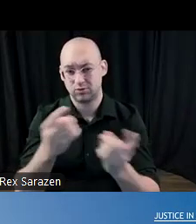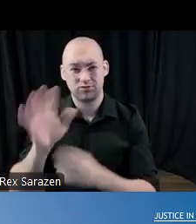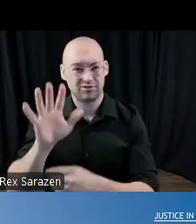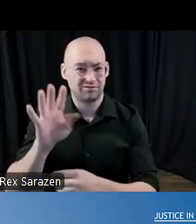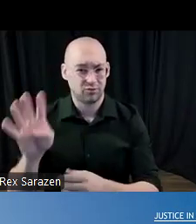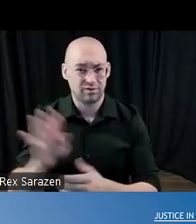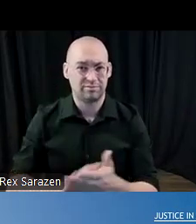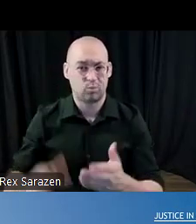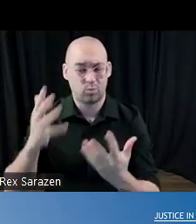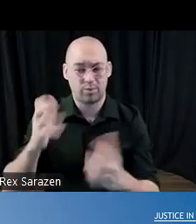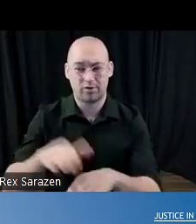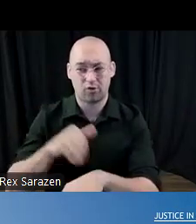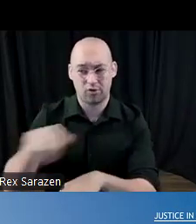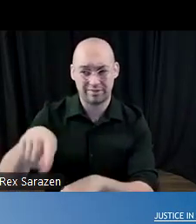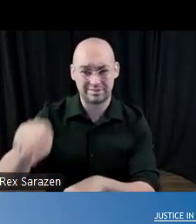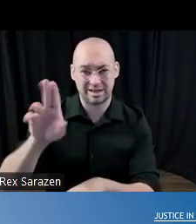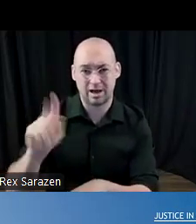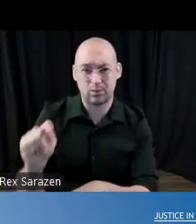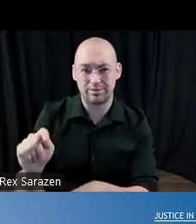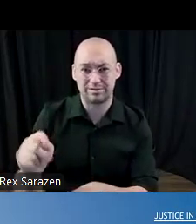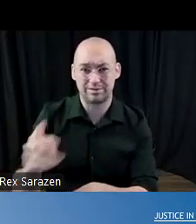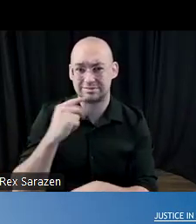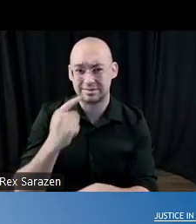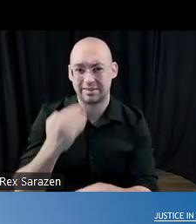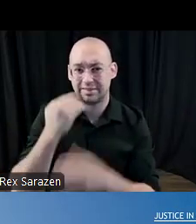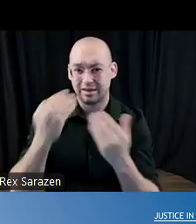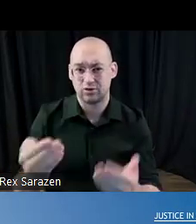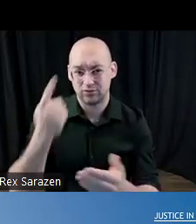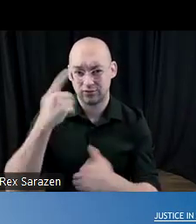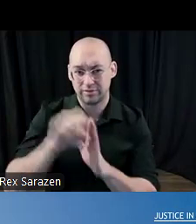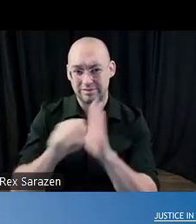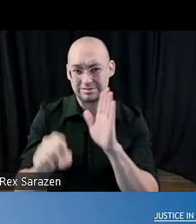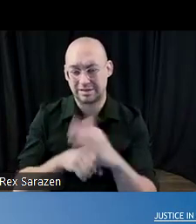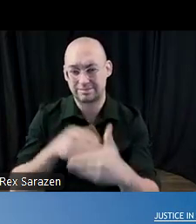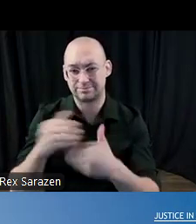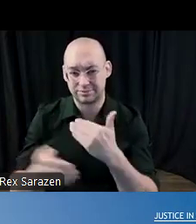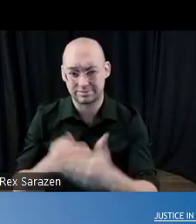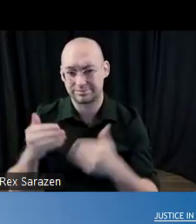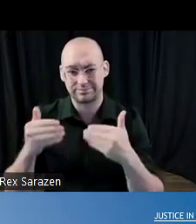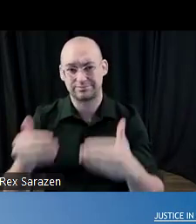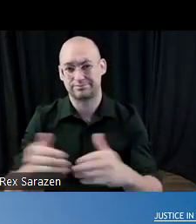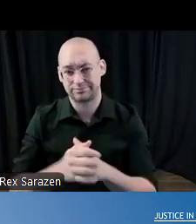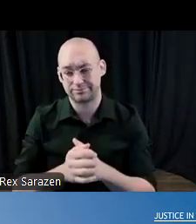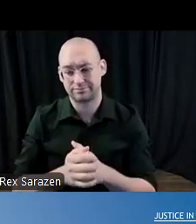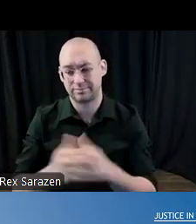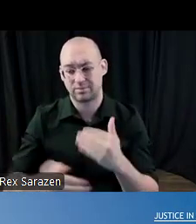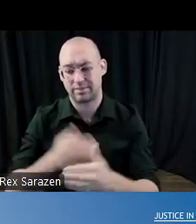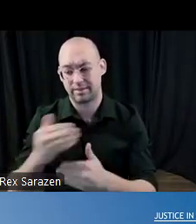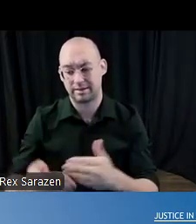wanted to call those out and say thank you to the state for proceeding with these initiatives. If you can go to the next